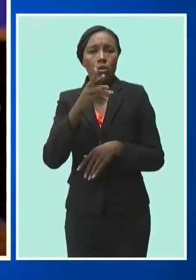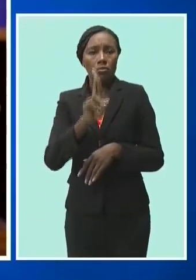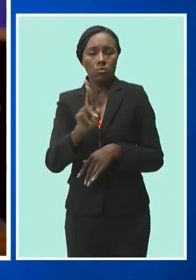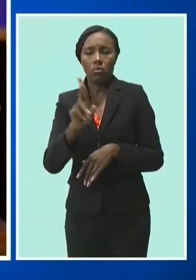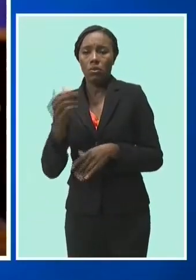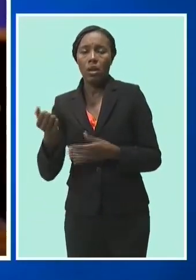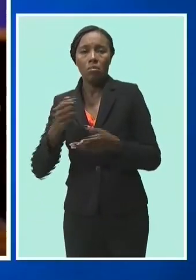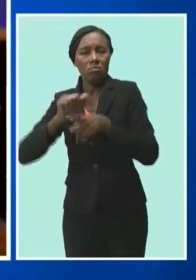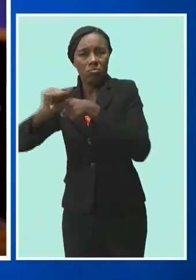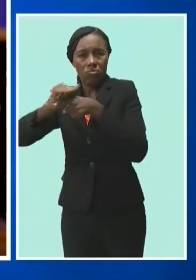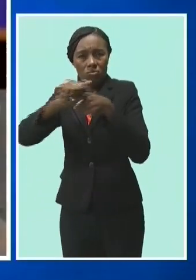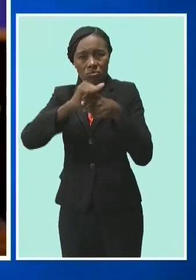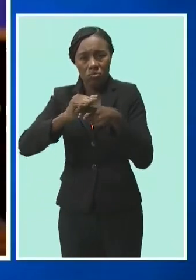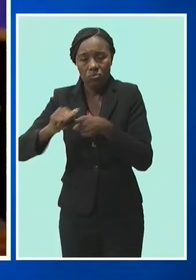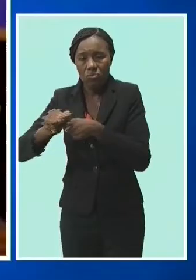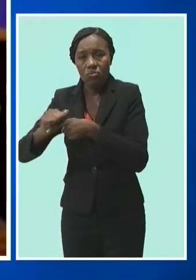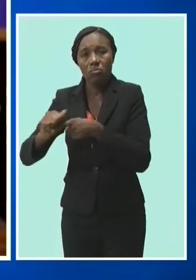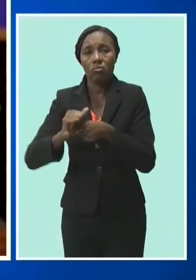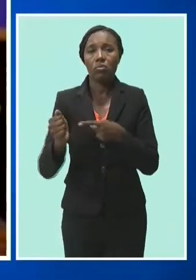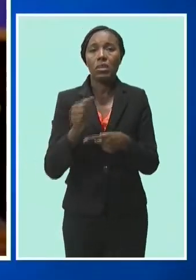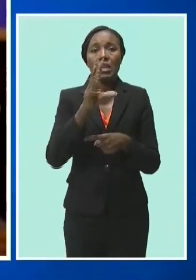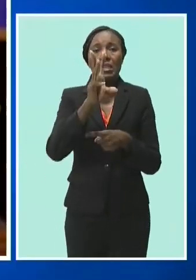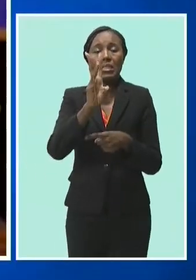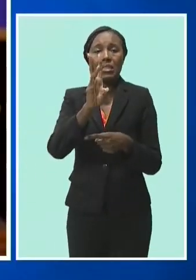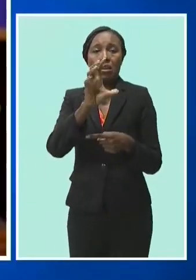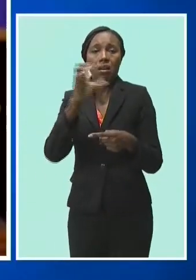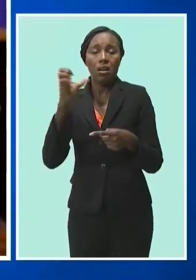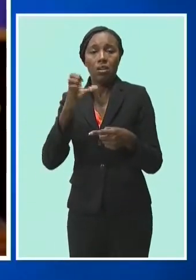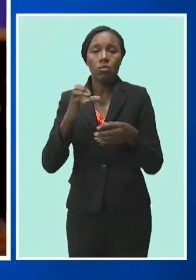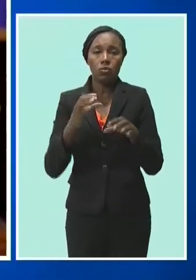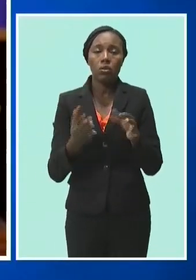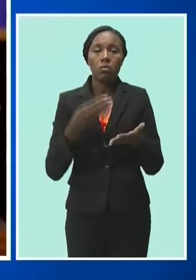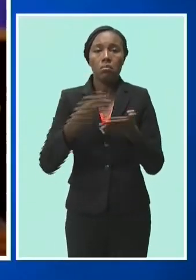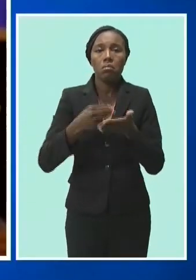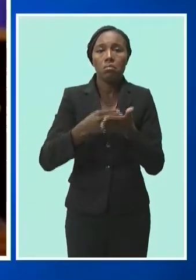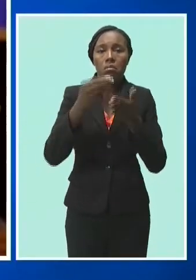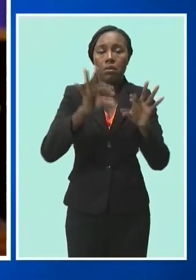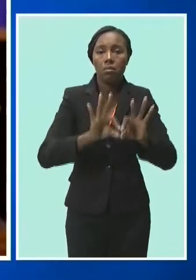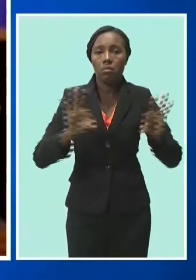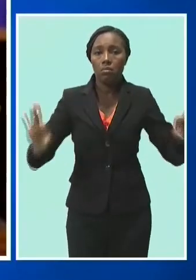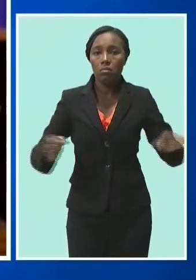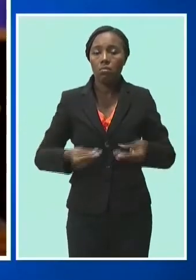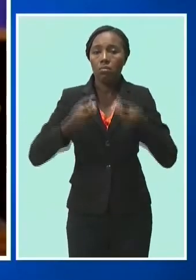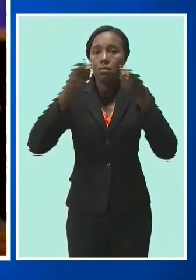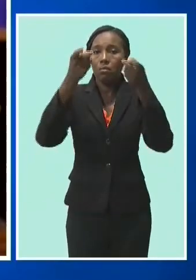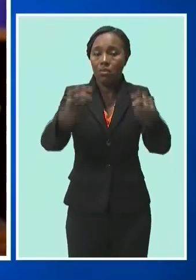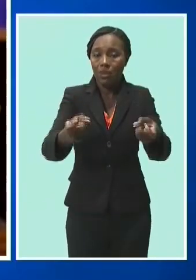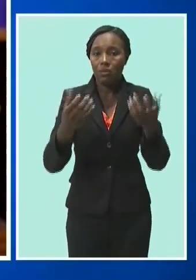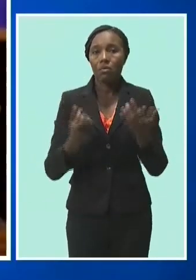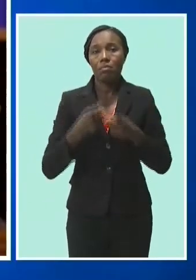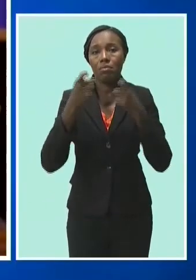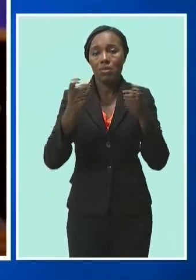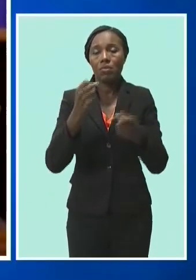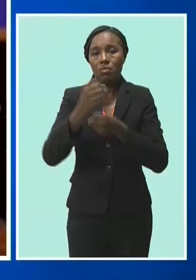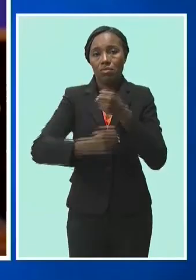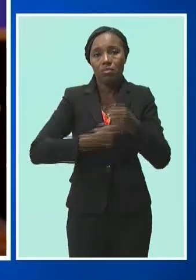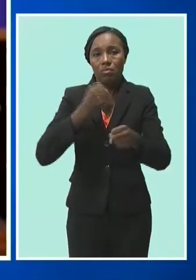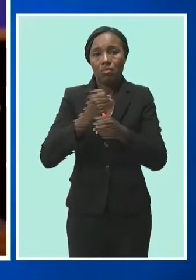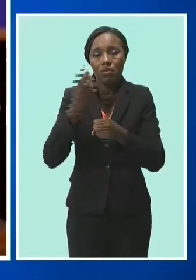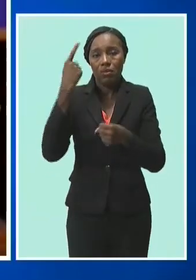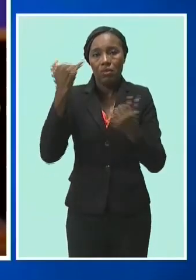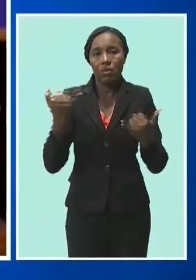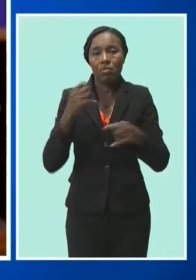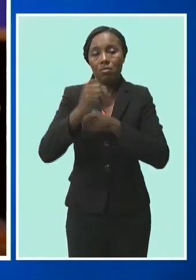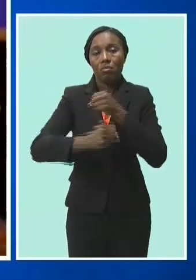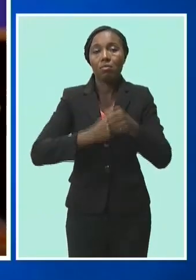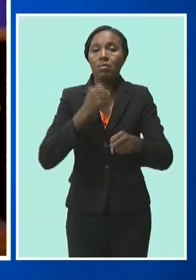all areas. Almost 1,600 scholarships as of June of this year have already been awarded. We can expect a ramping up